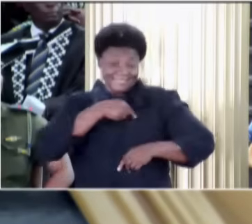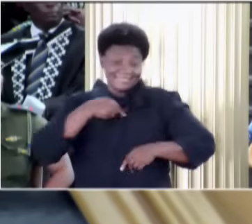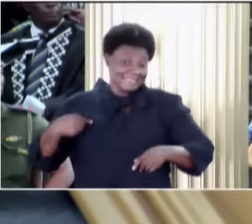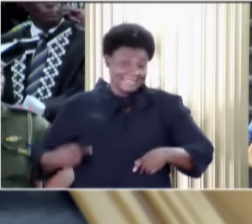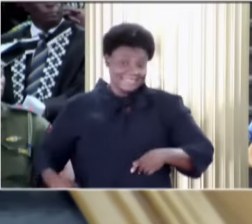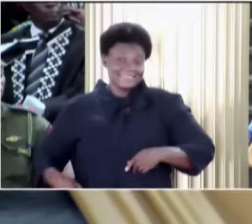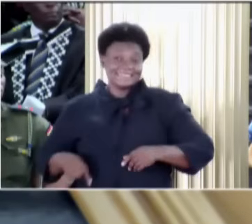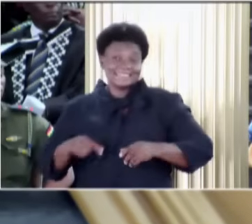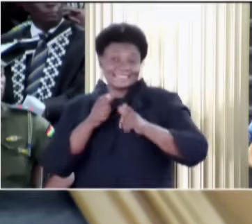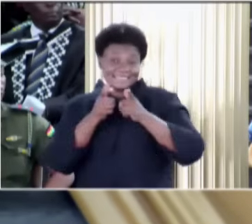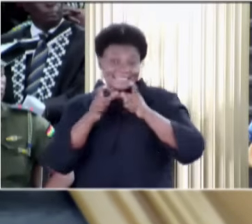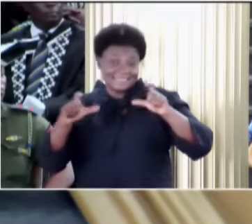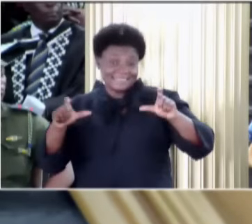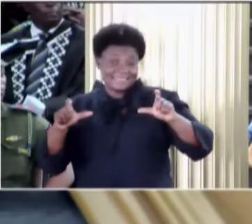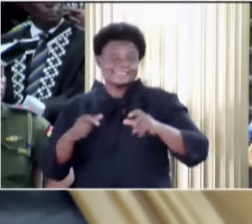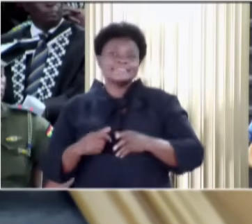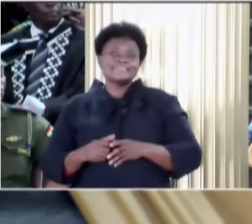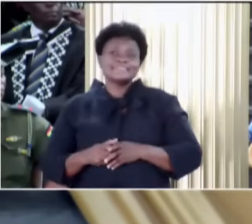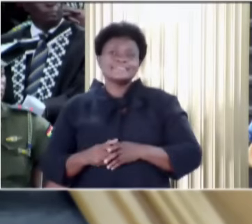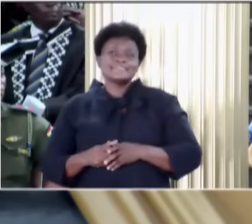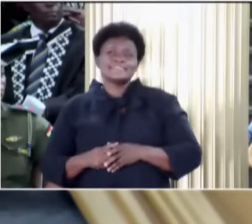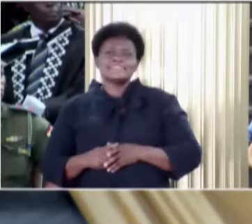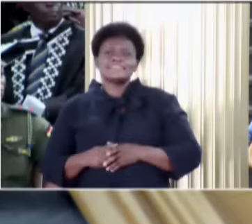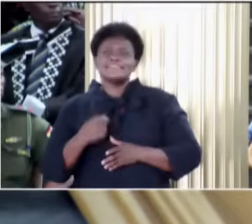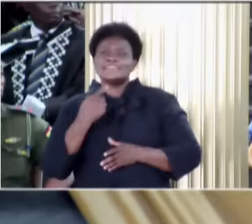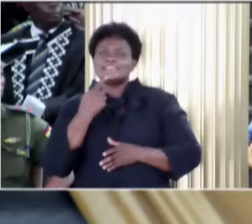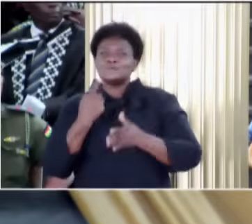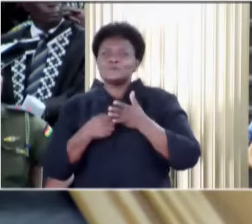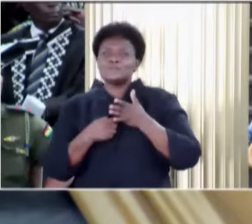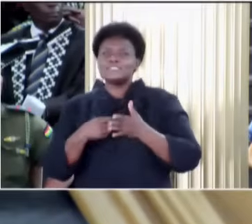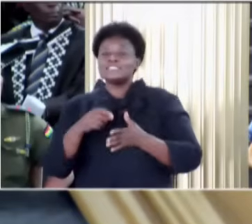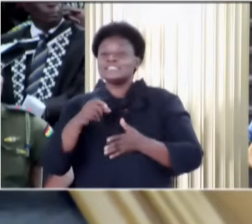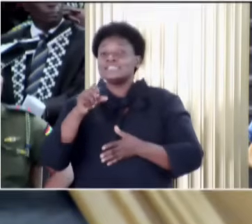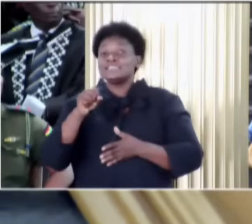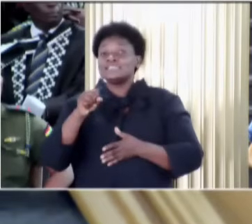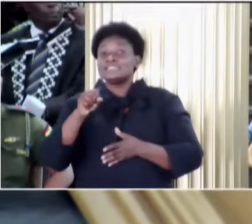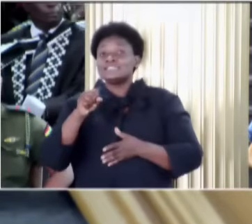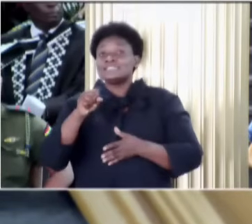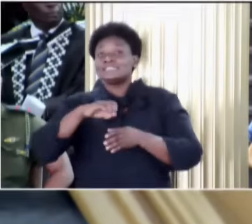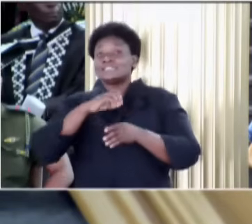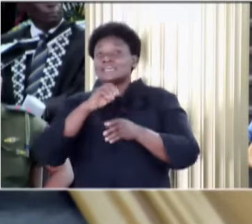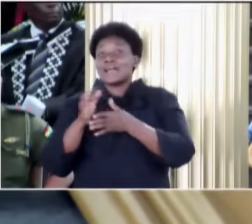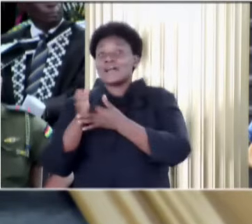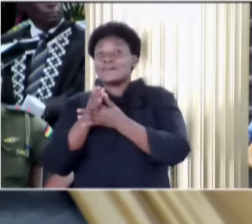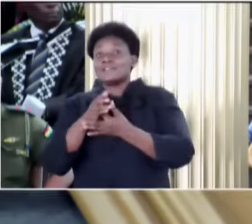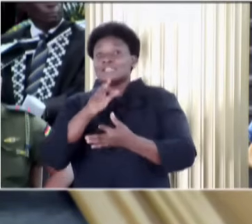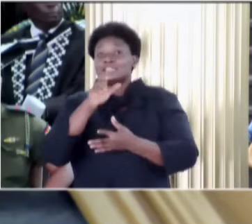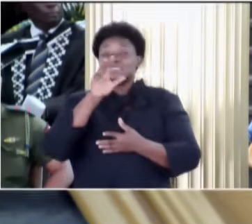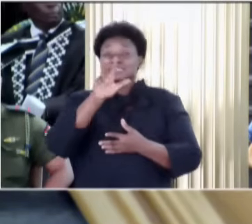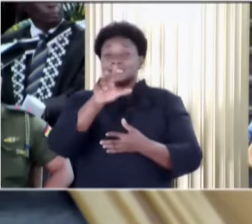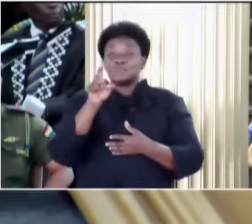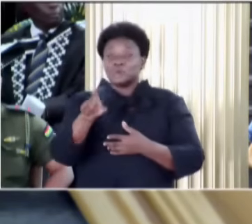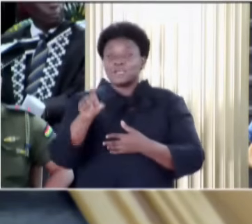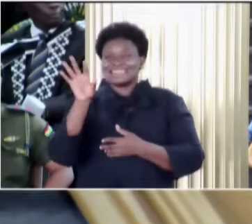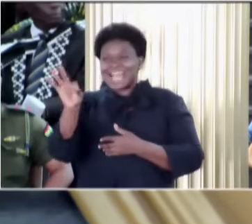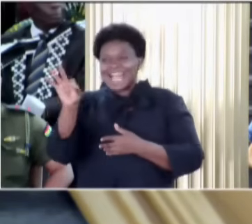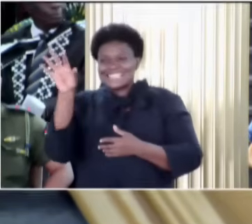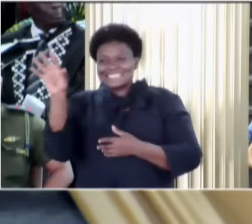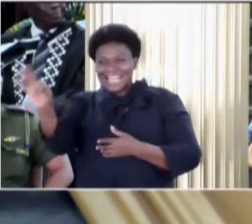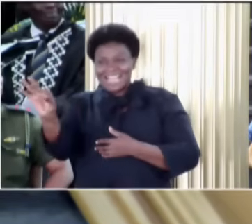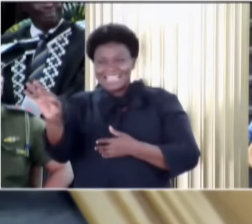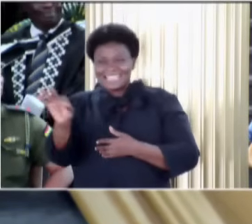a sterling FGPA, final grade point average of 3.99.